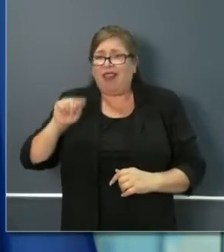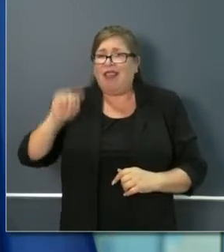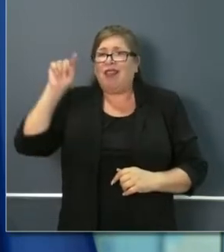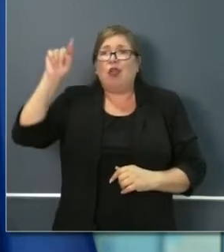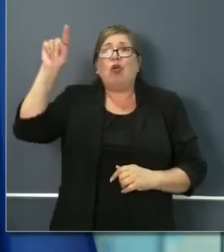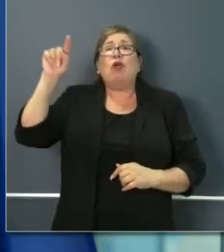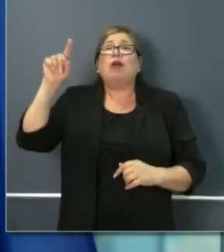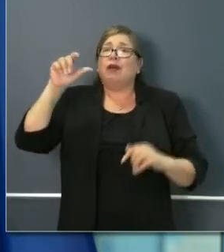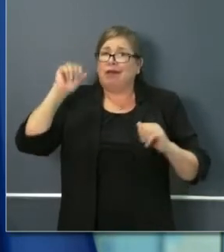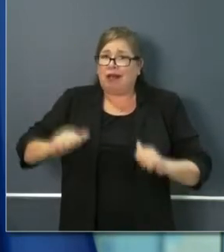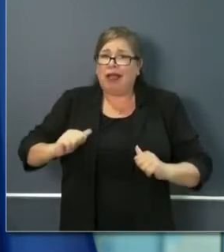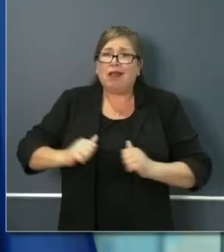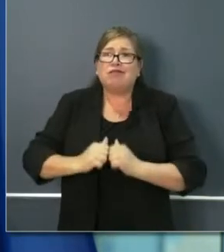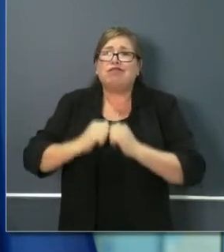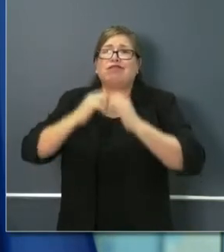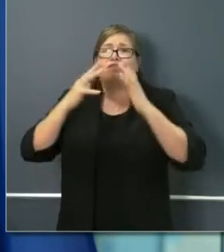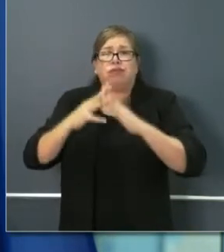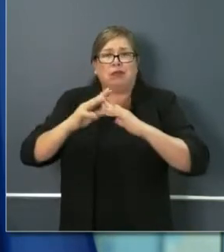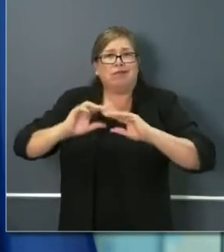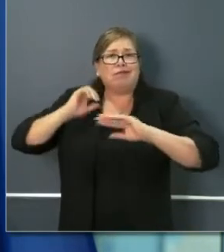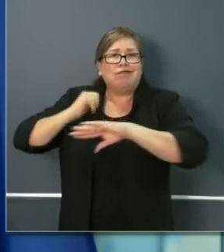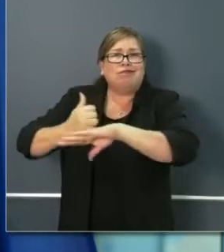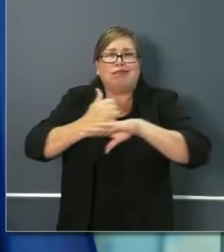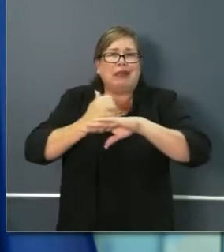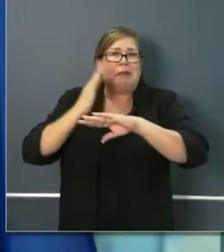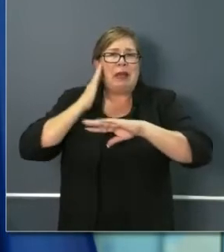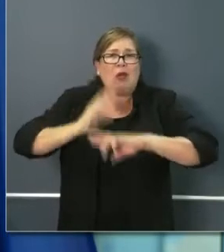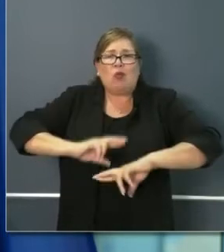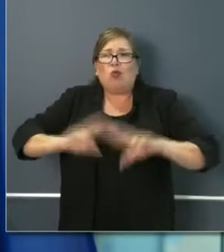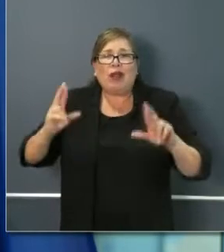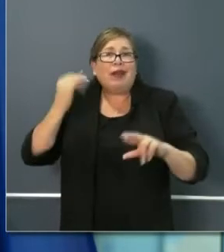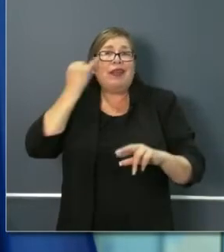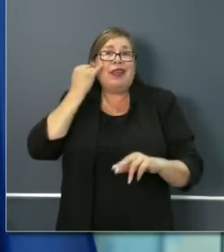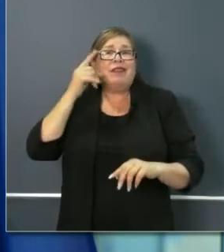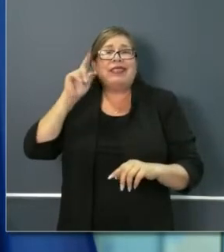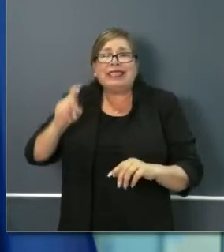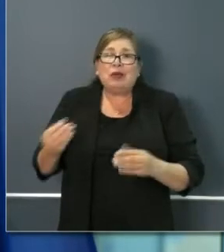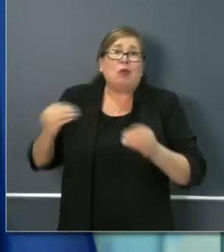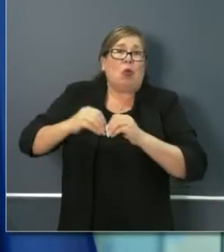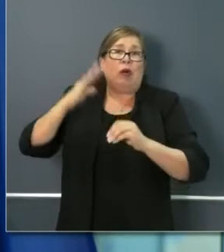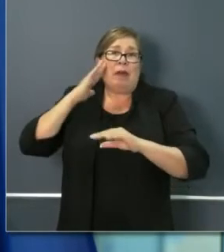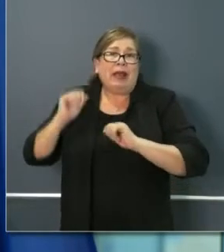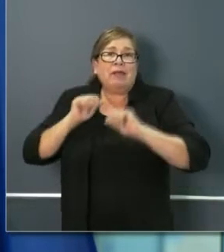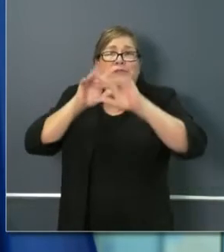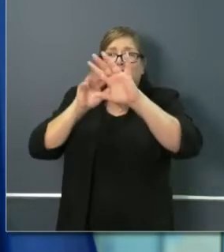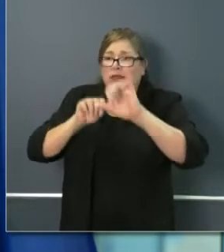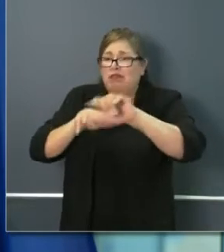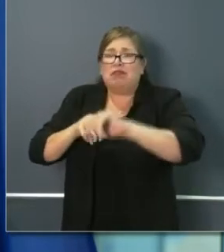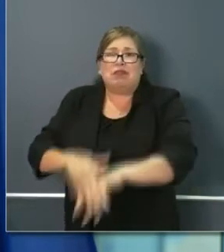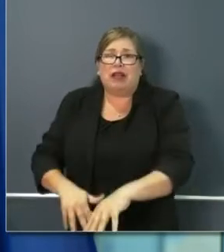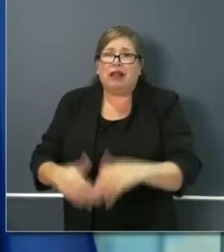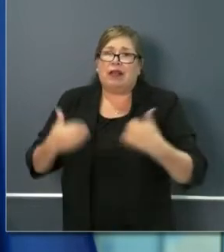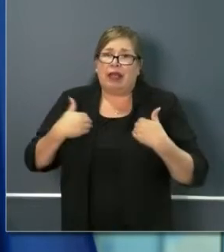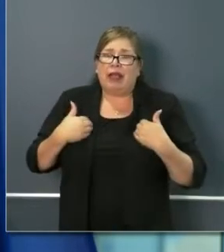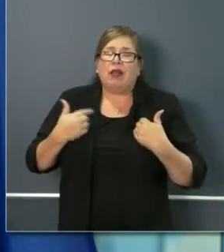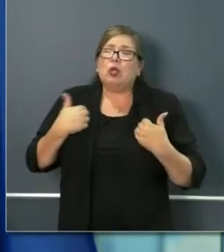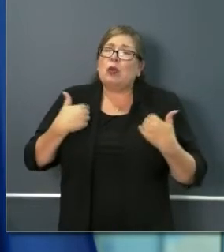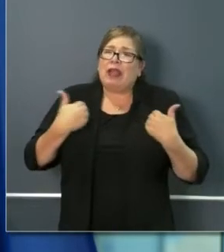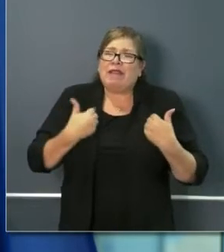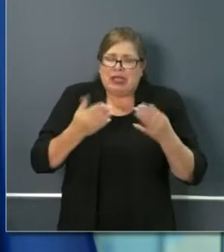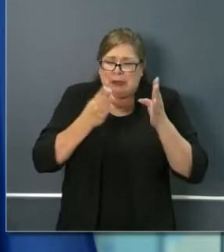that extended phase. So I hope that gives you some deeper clarification, and we're happy to have Dr.